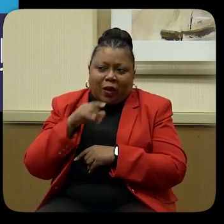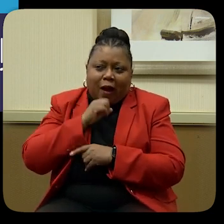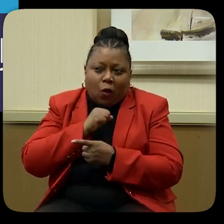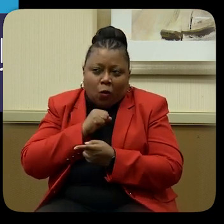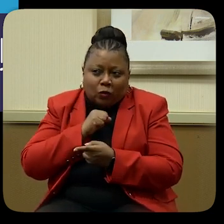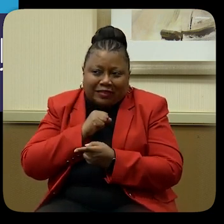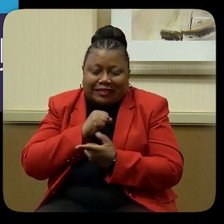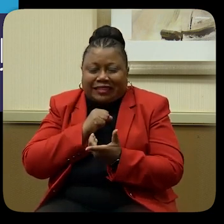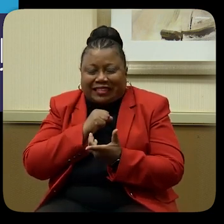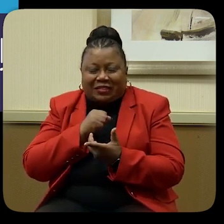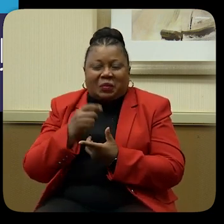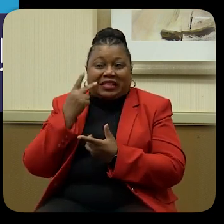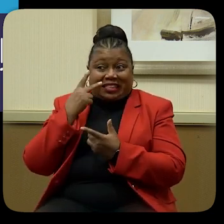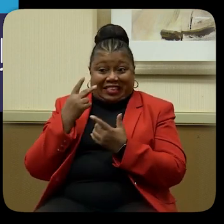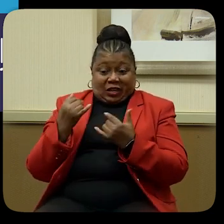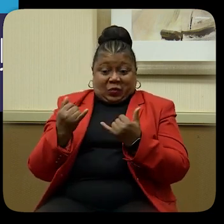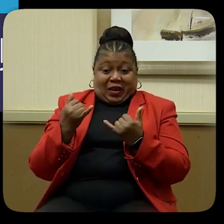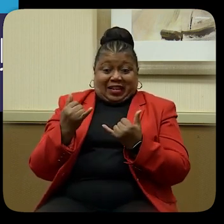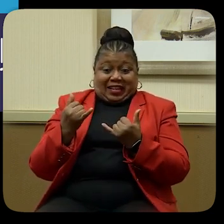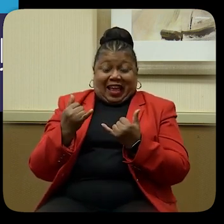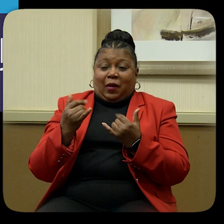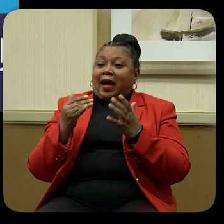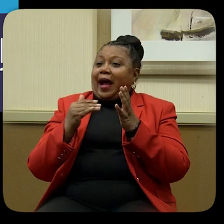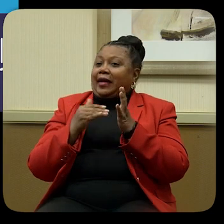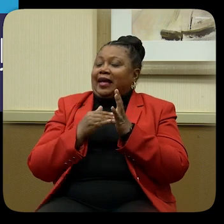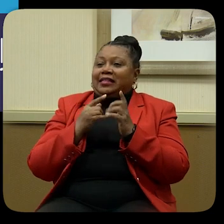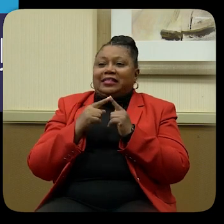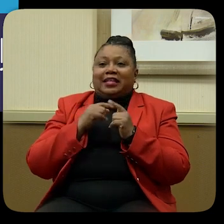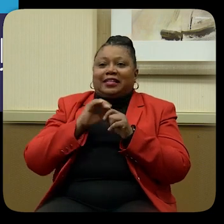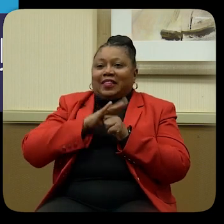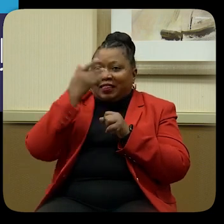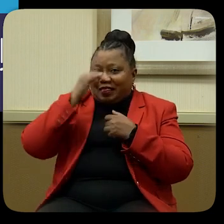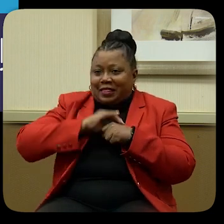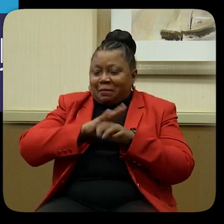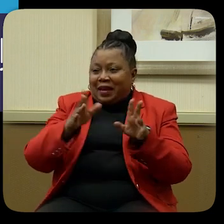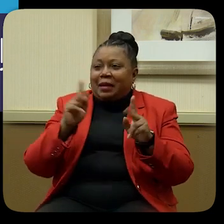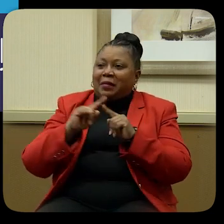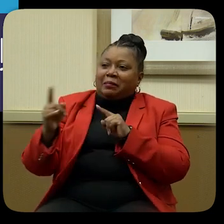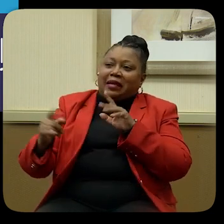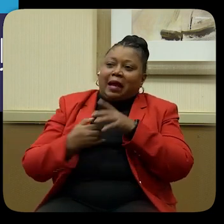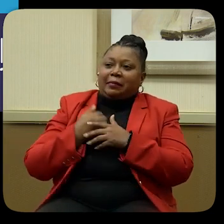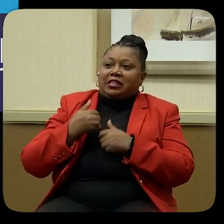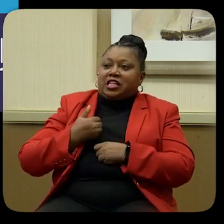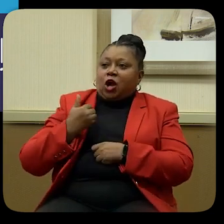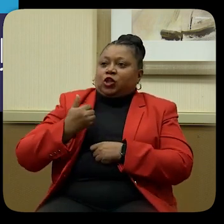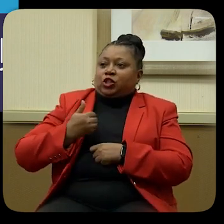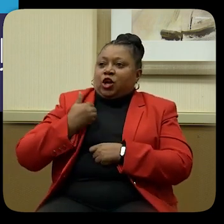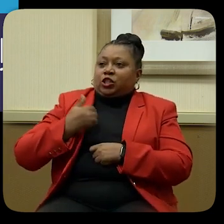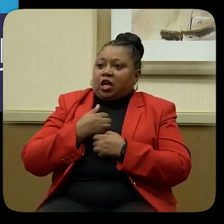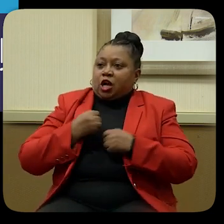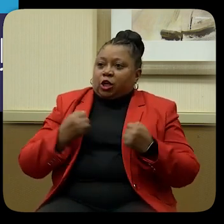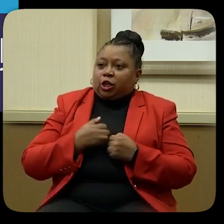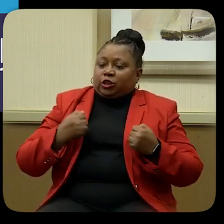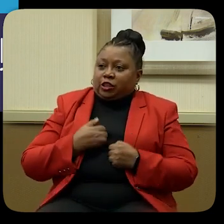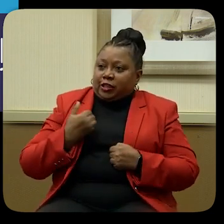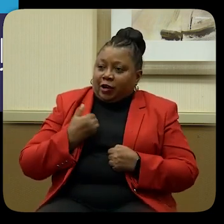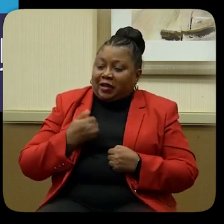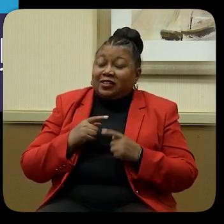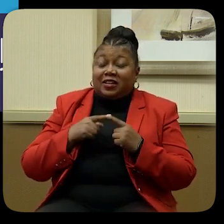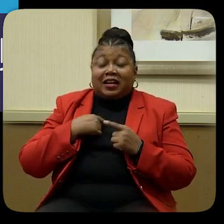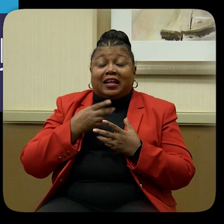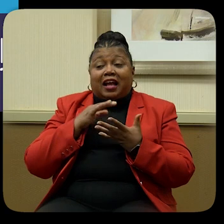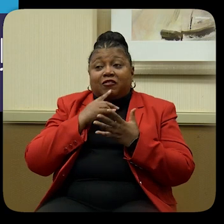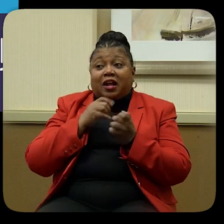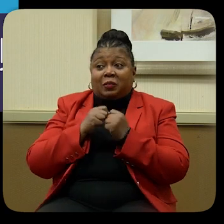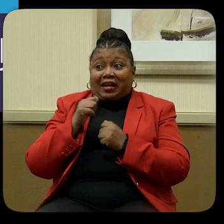so we're seeing right now, again, since the pandemic, kids coming out younger and younger. So the conversations that I was having with